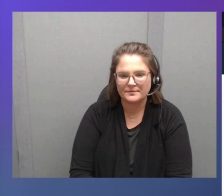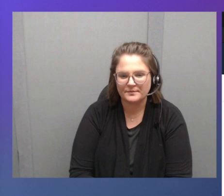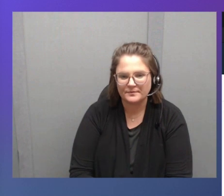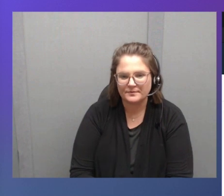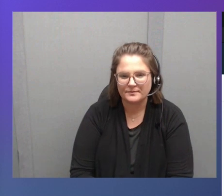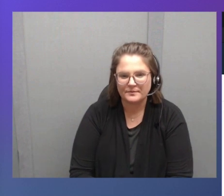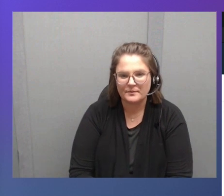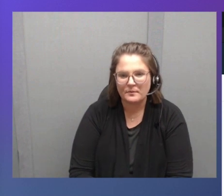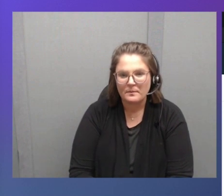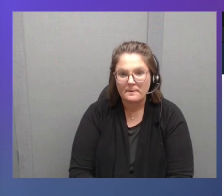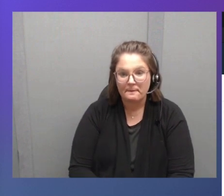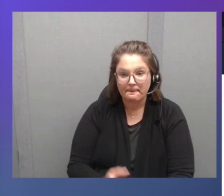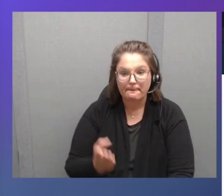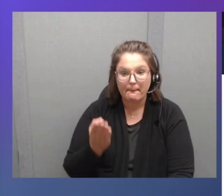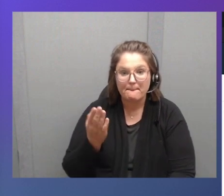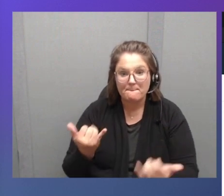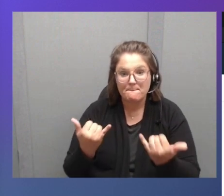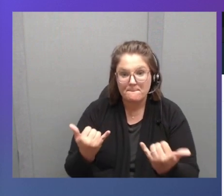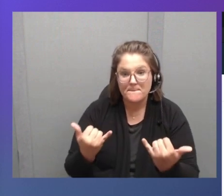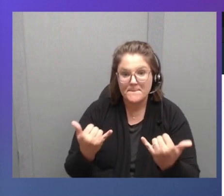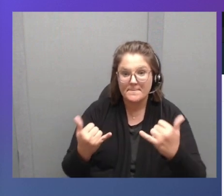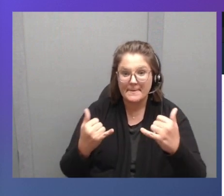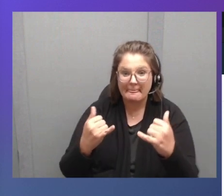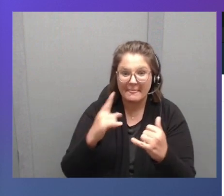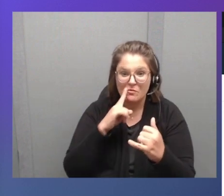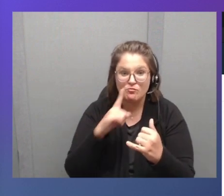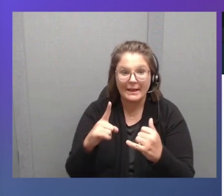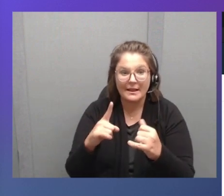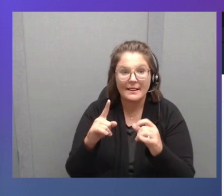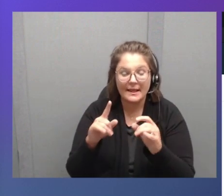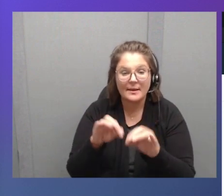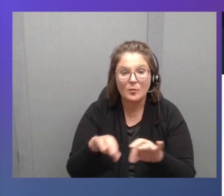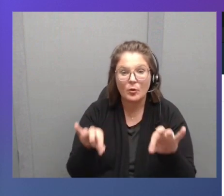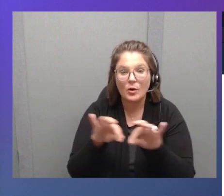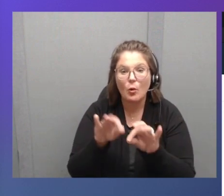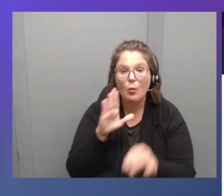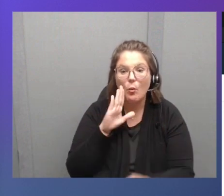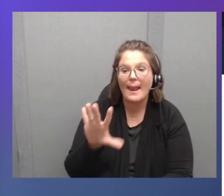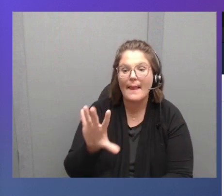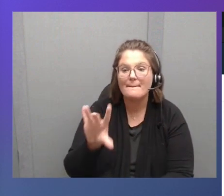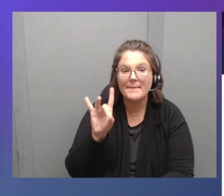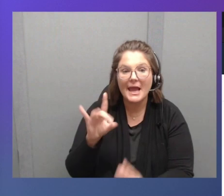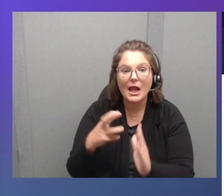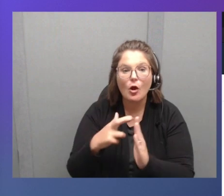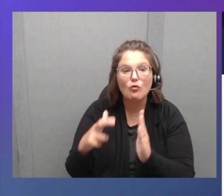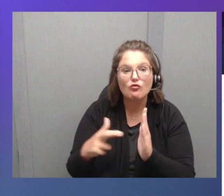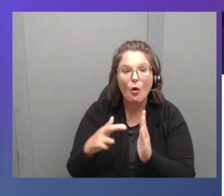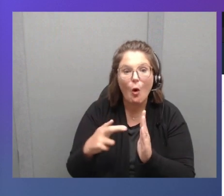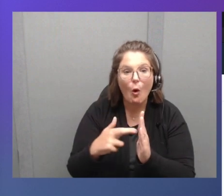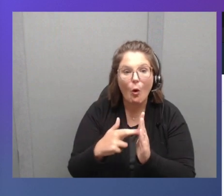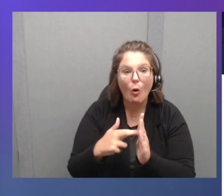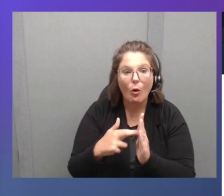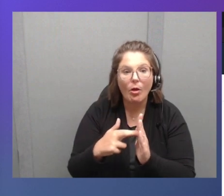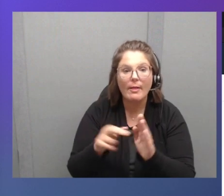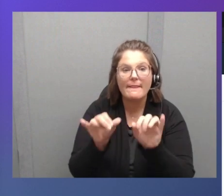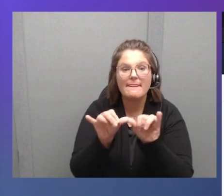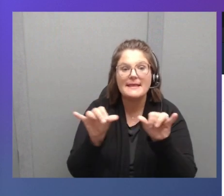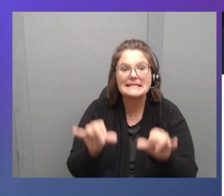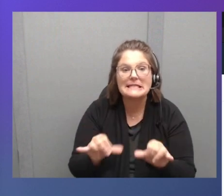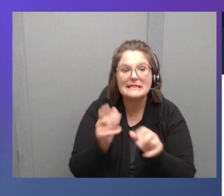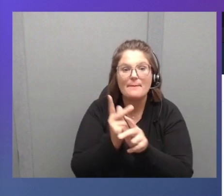So from here, very crucially, we're going to select a role that the Systems Manager